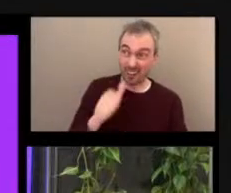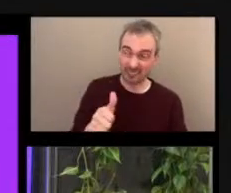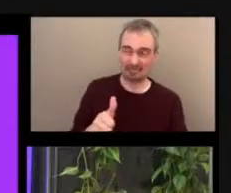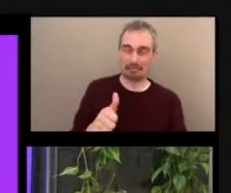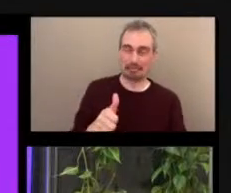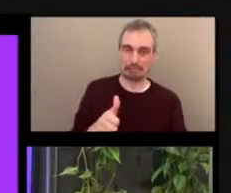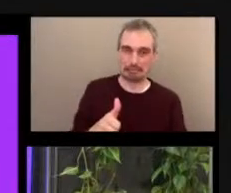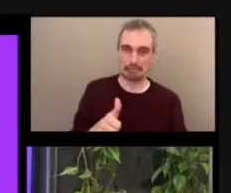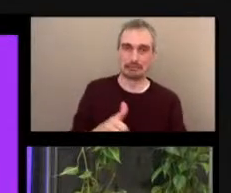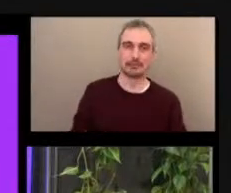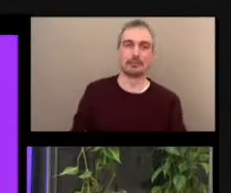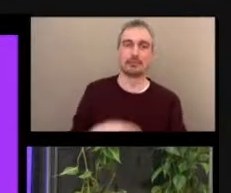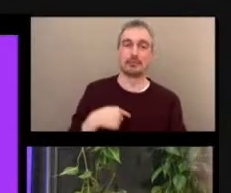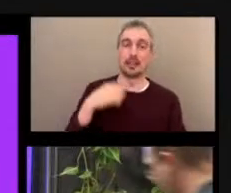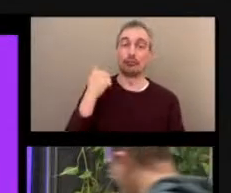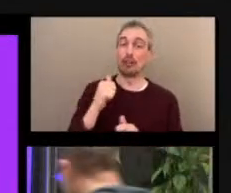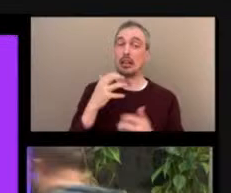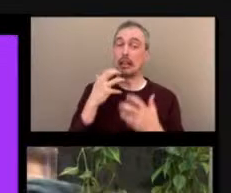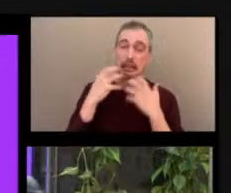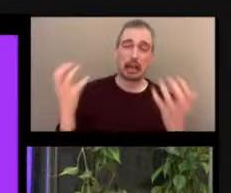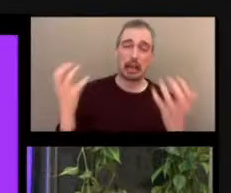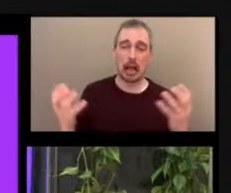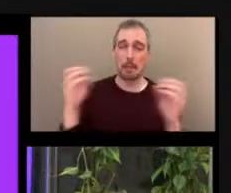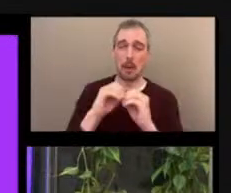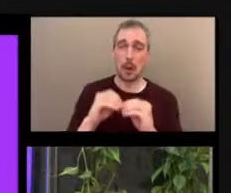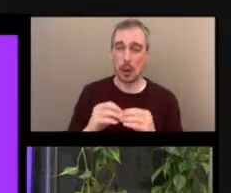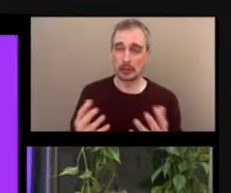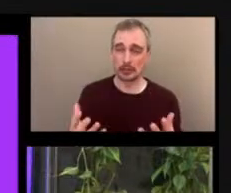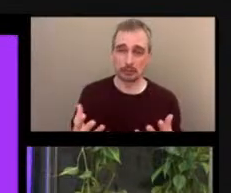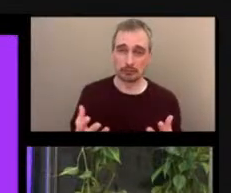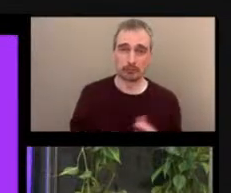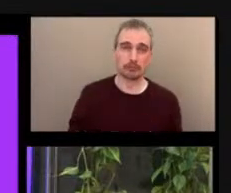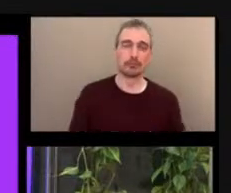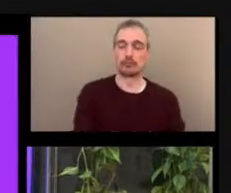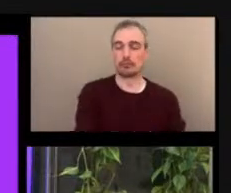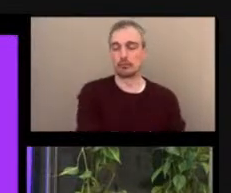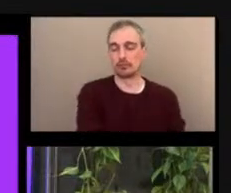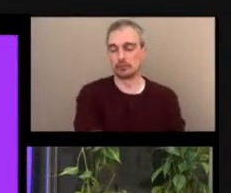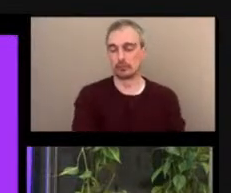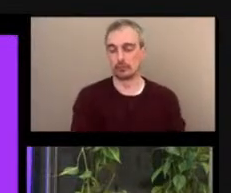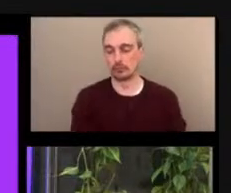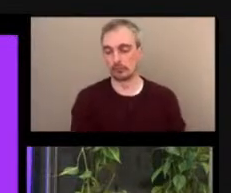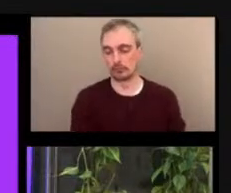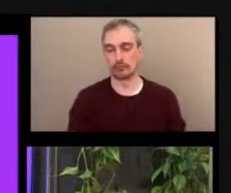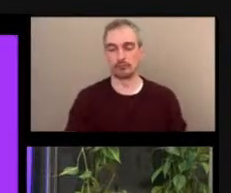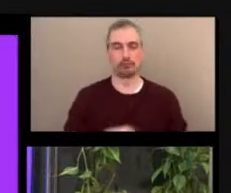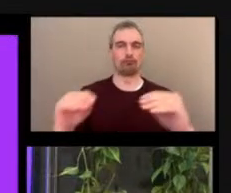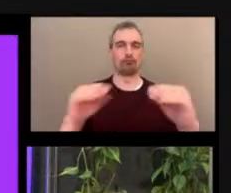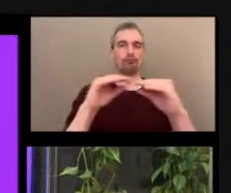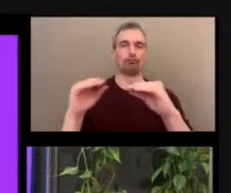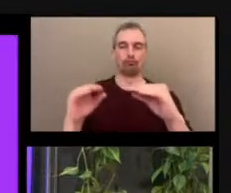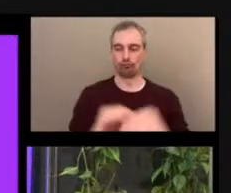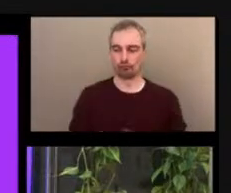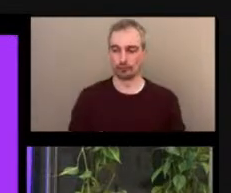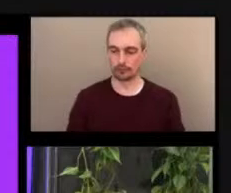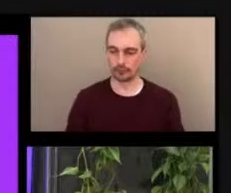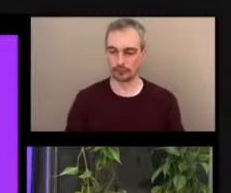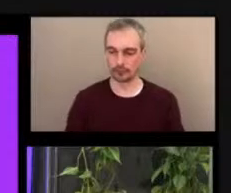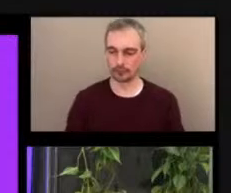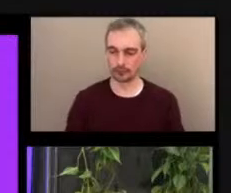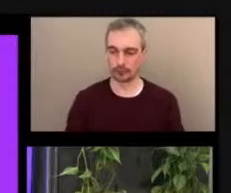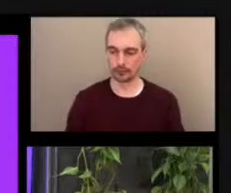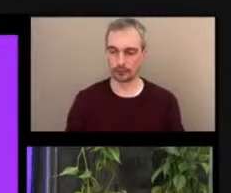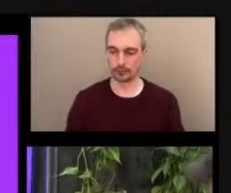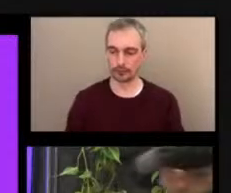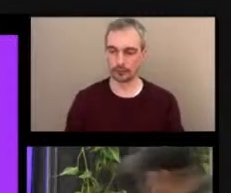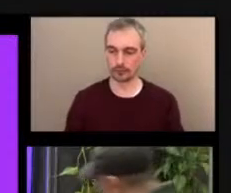us one moment. Sorry, we apologize. Yeah. Your voice a little louder. Okay, yeah. No worries. We did a new He's setup. addressing We're